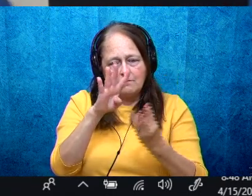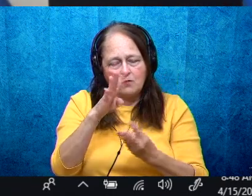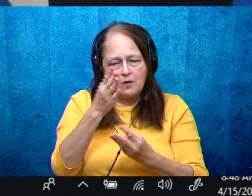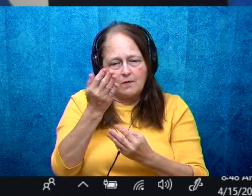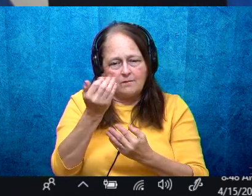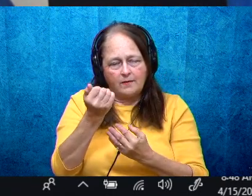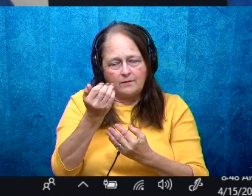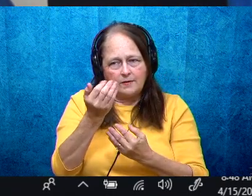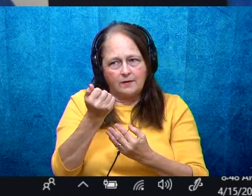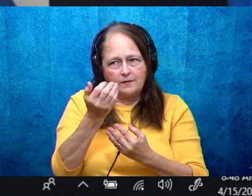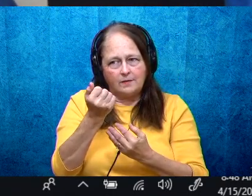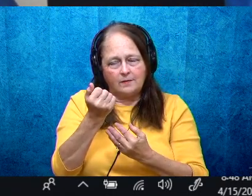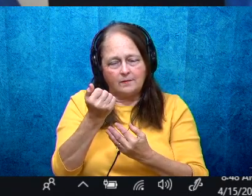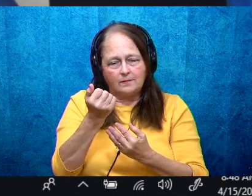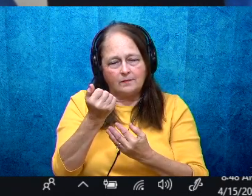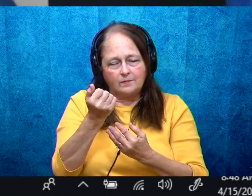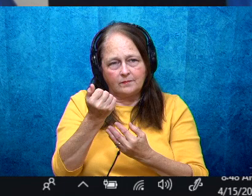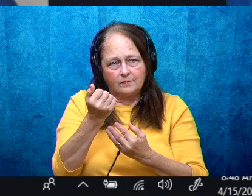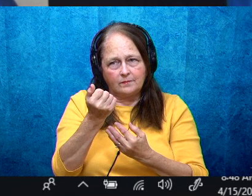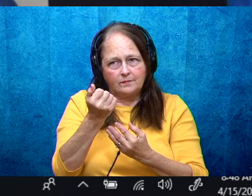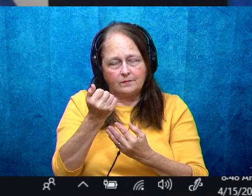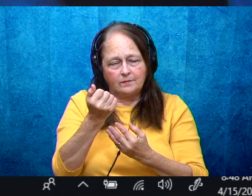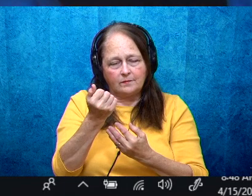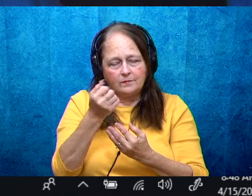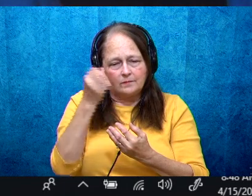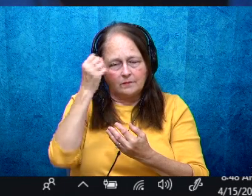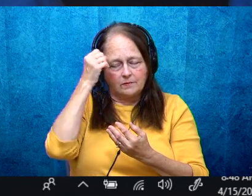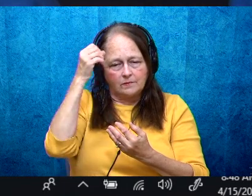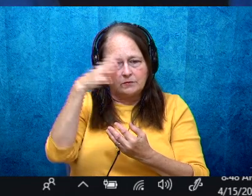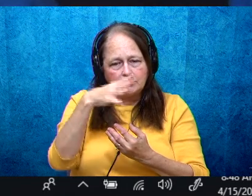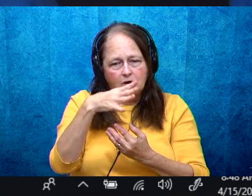4/15, and I'm going to say sun,